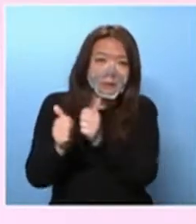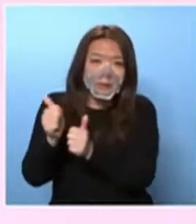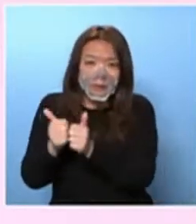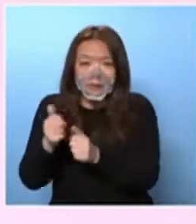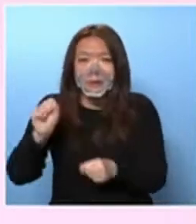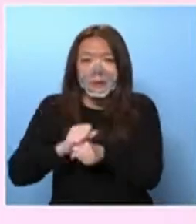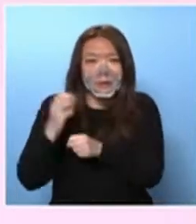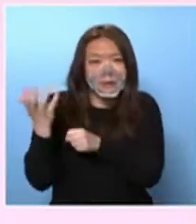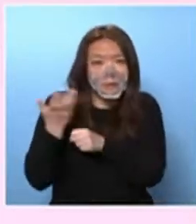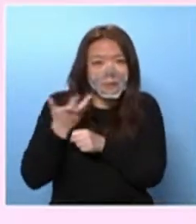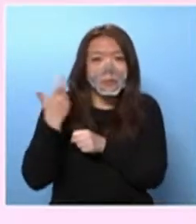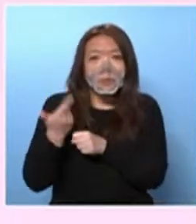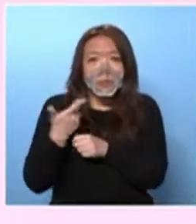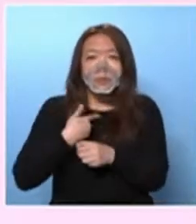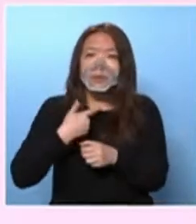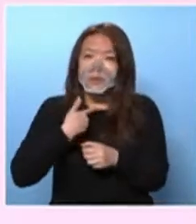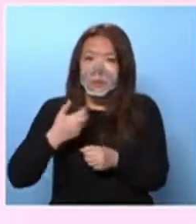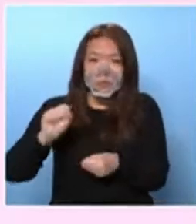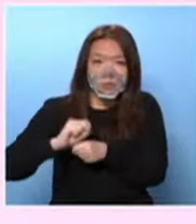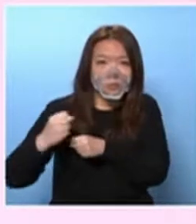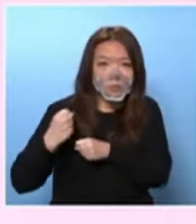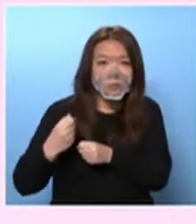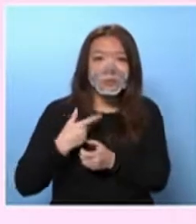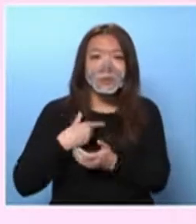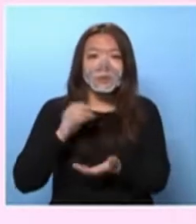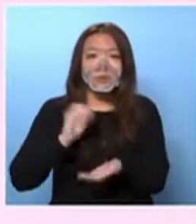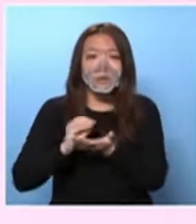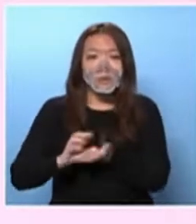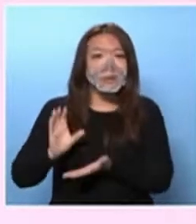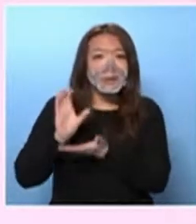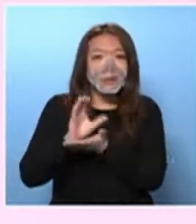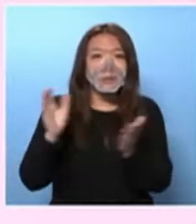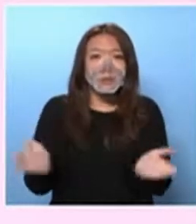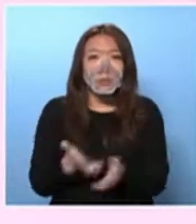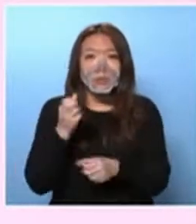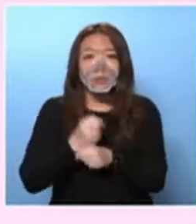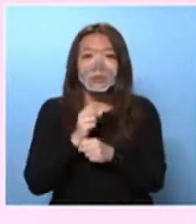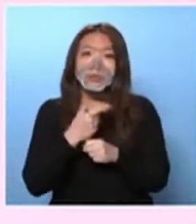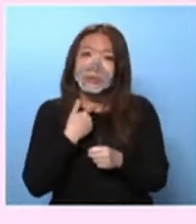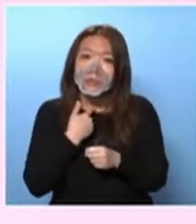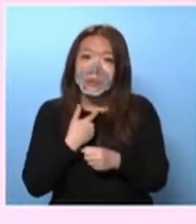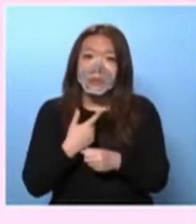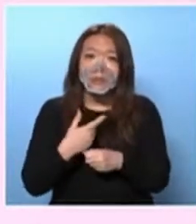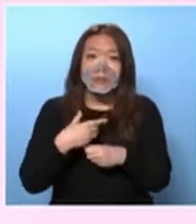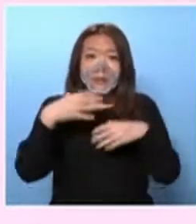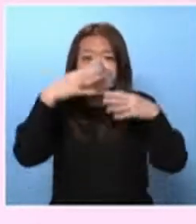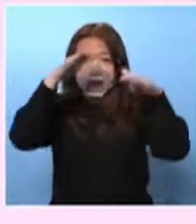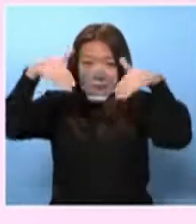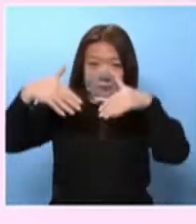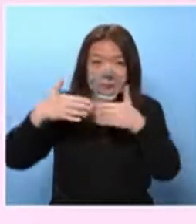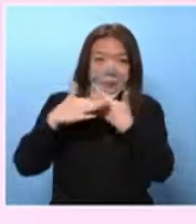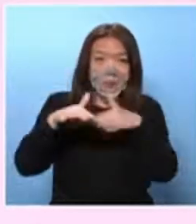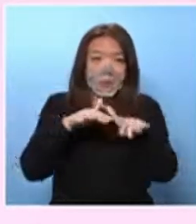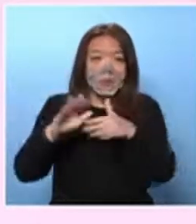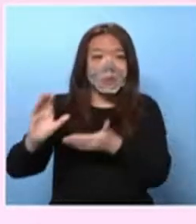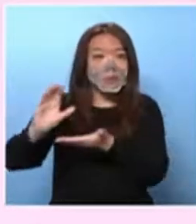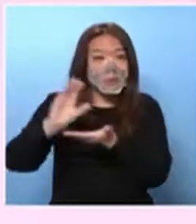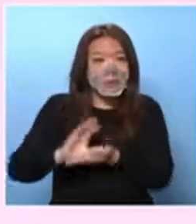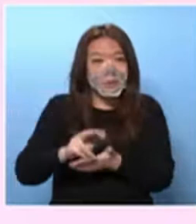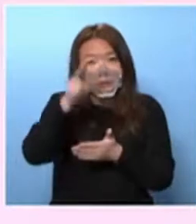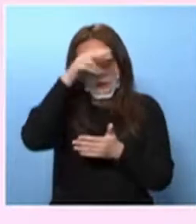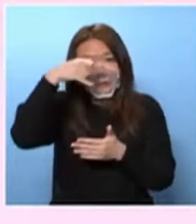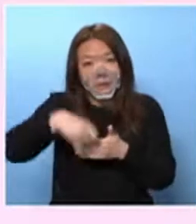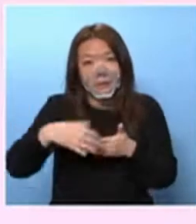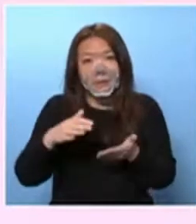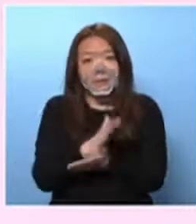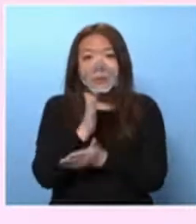Attract investment from the mainland and overseas. Competition among various economies in the aftermath of the pandemic will definitely intensify.